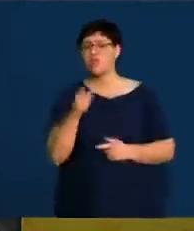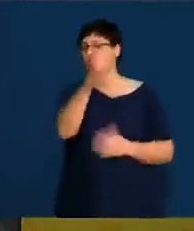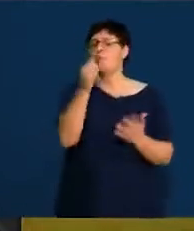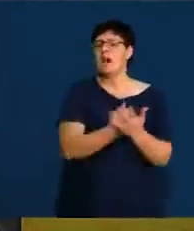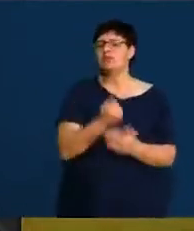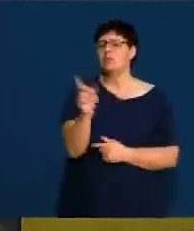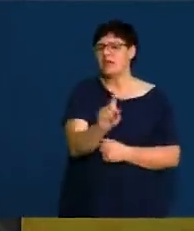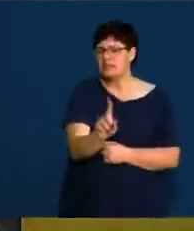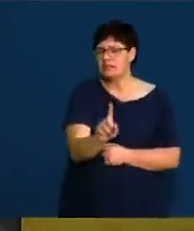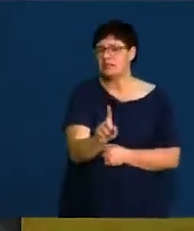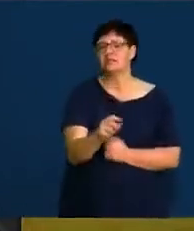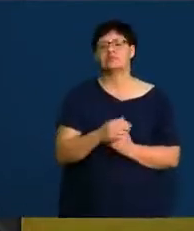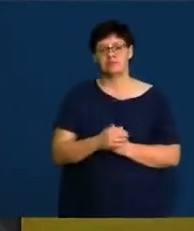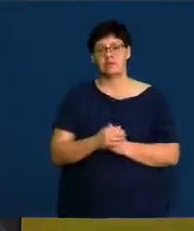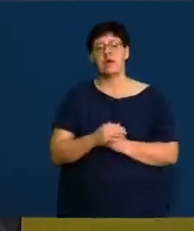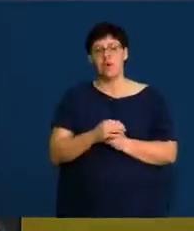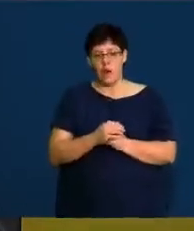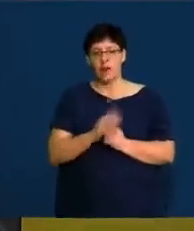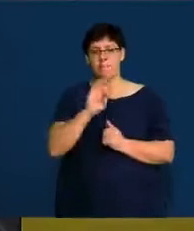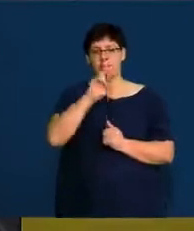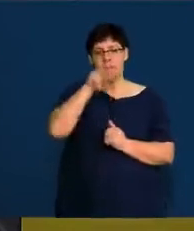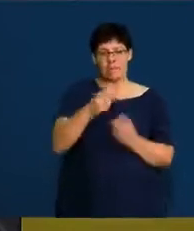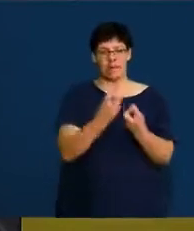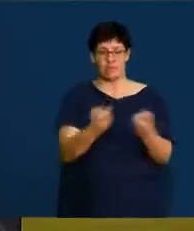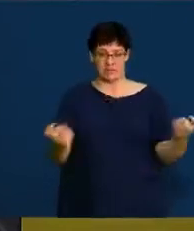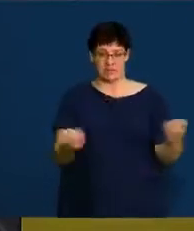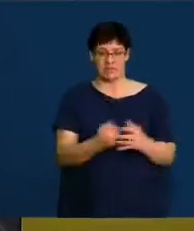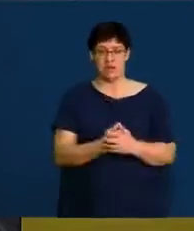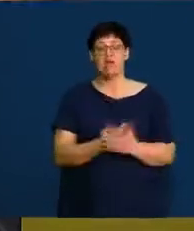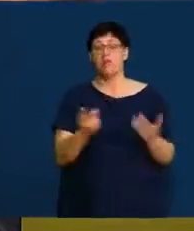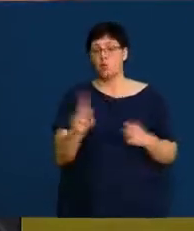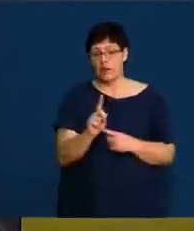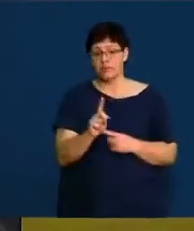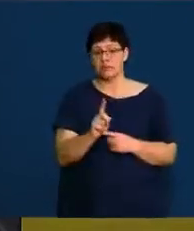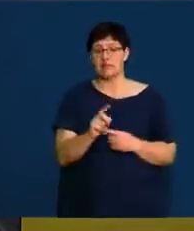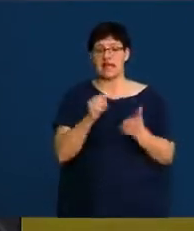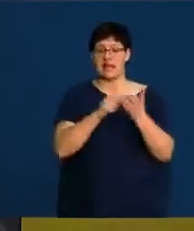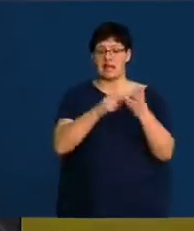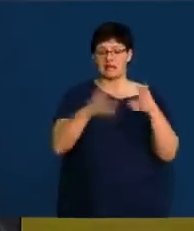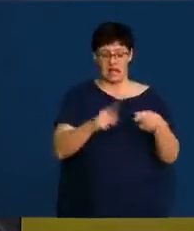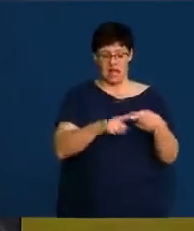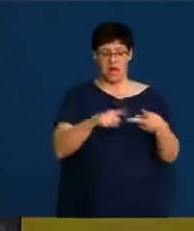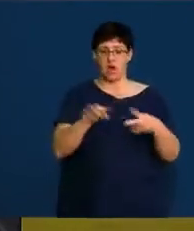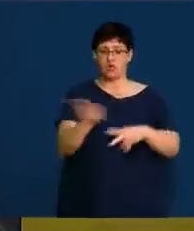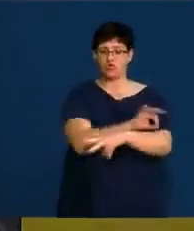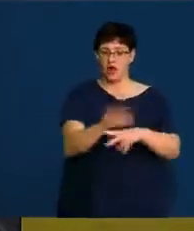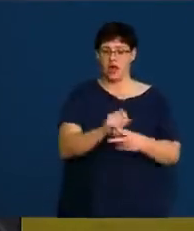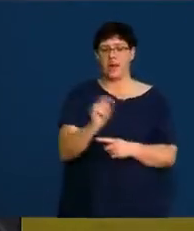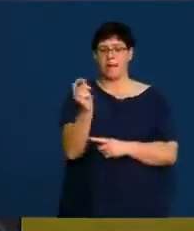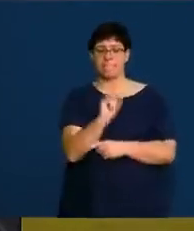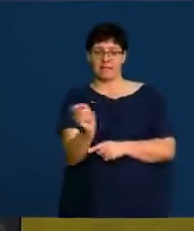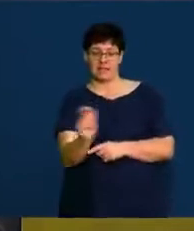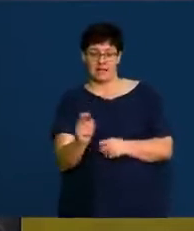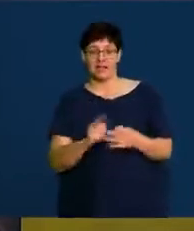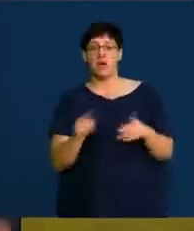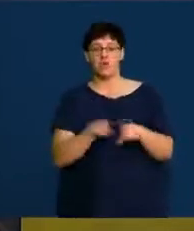need necessary map work equipment. These come in the form of calculators, rulers, pencils,